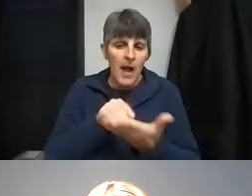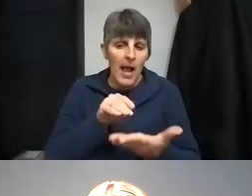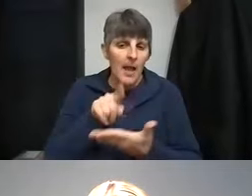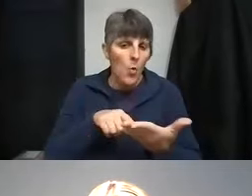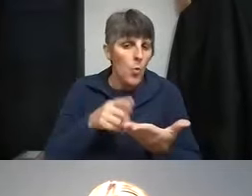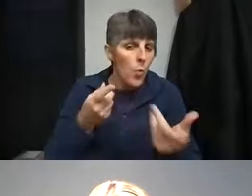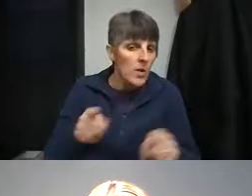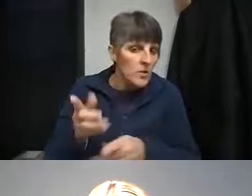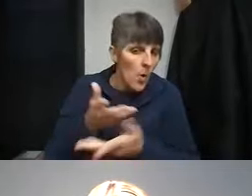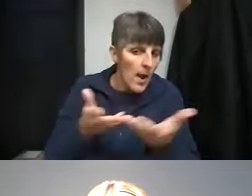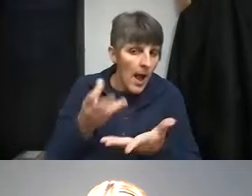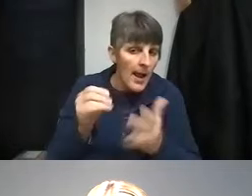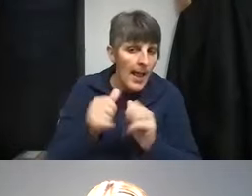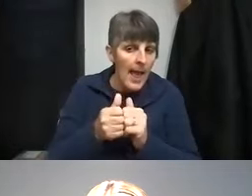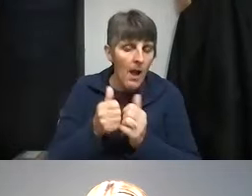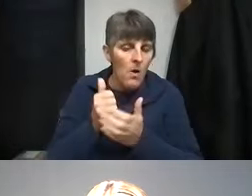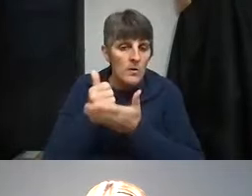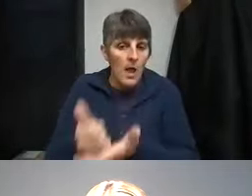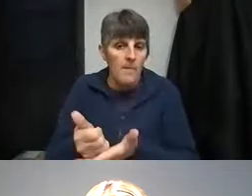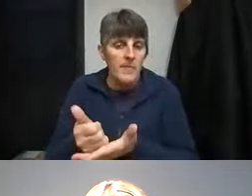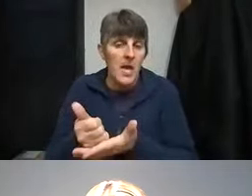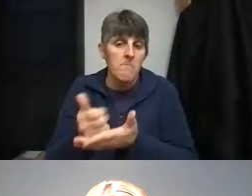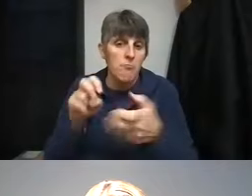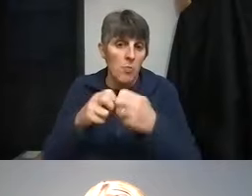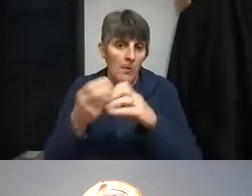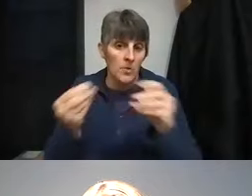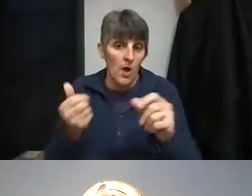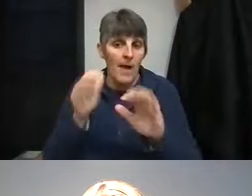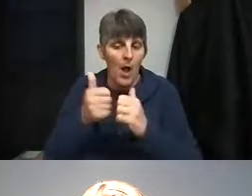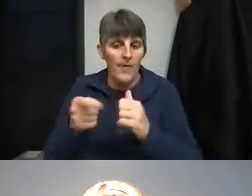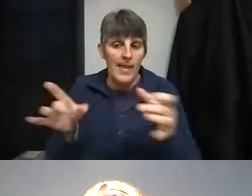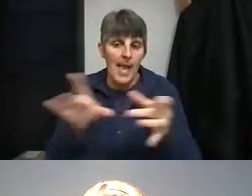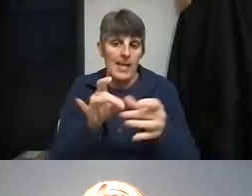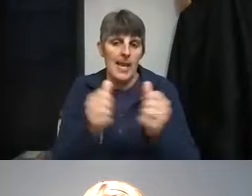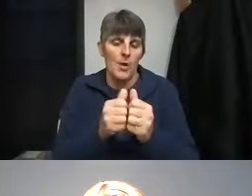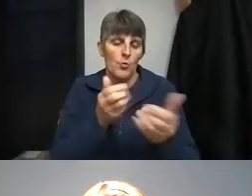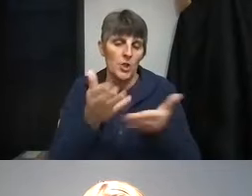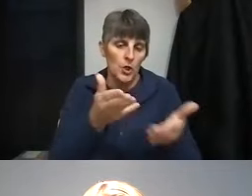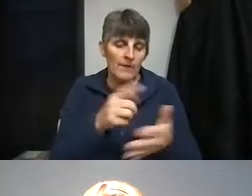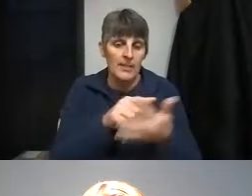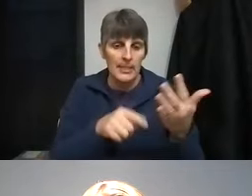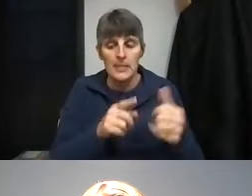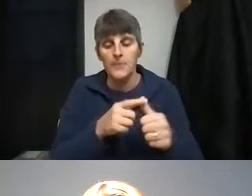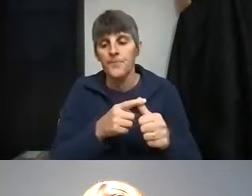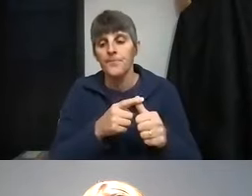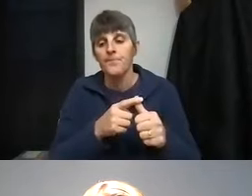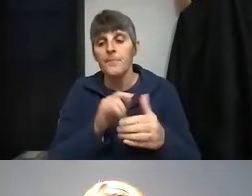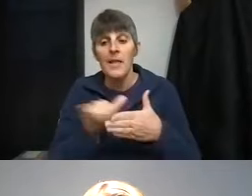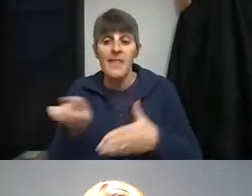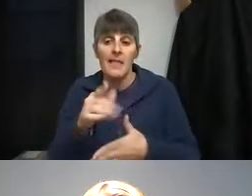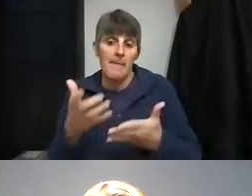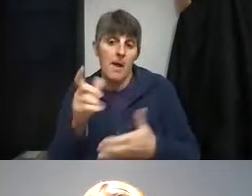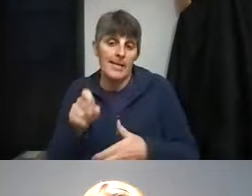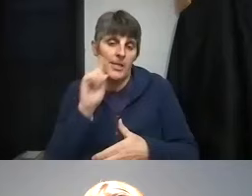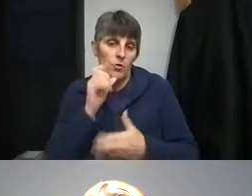kind of going on and help them problem solve how they can connect with services that they might need